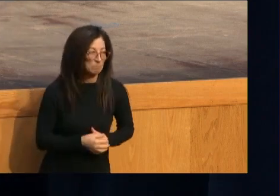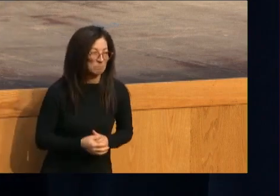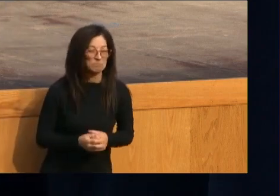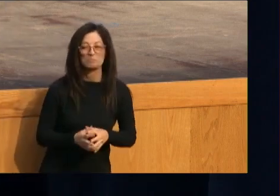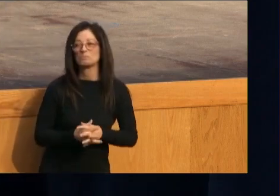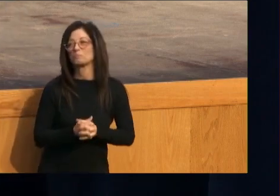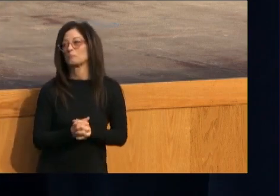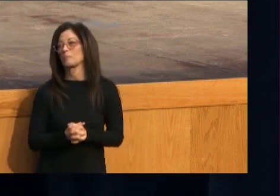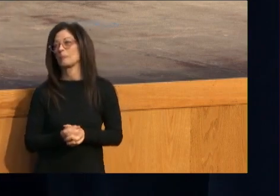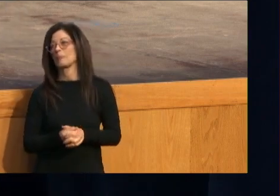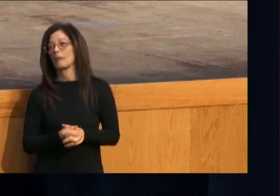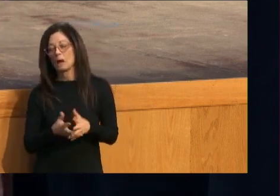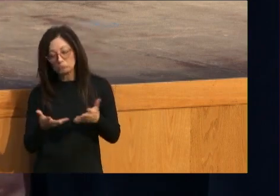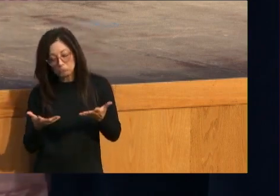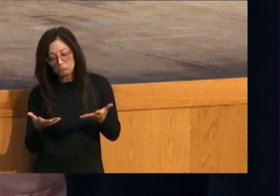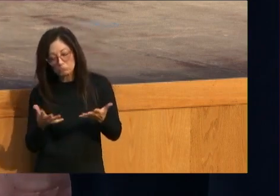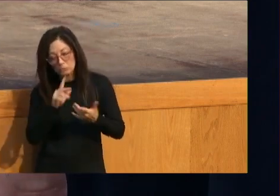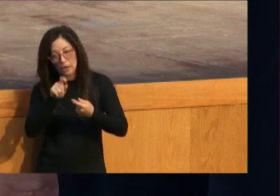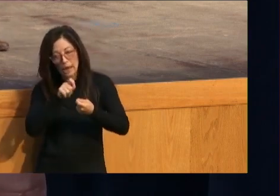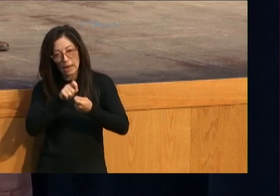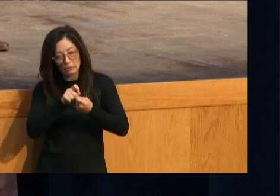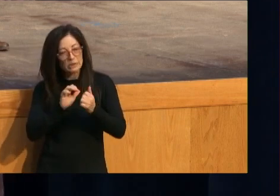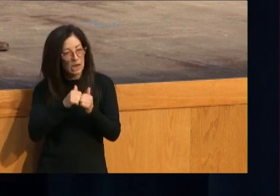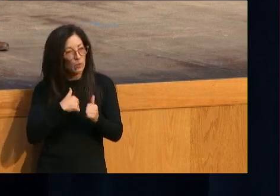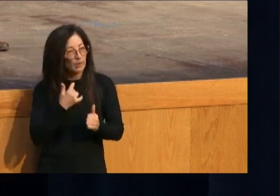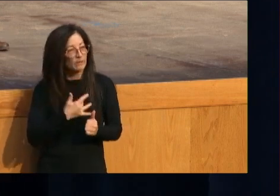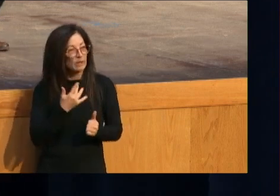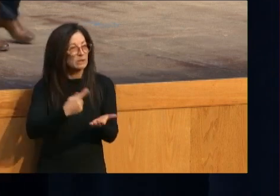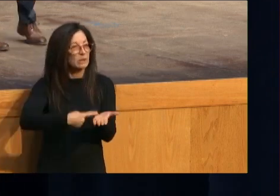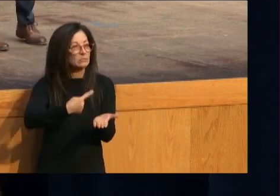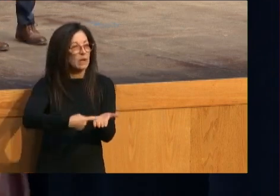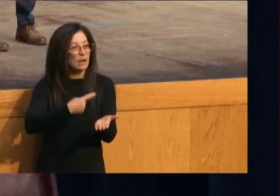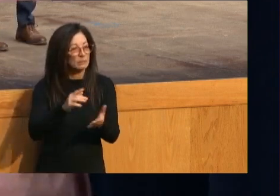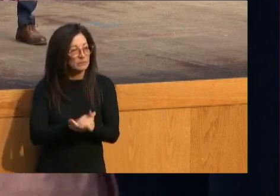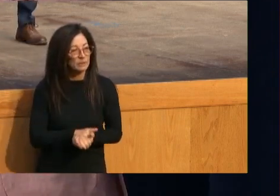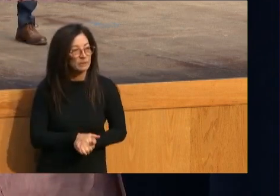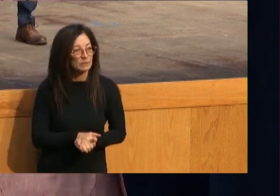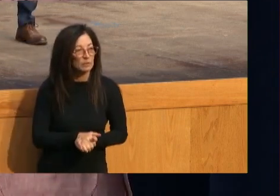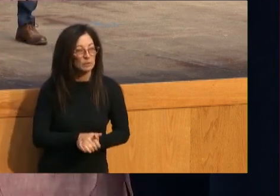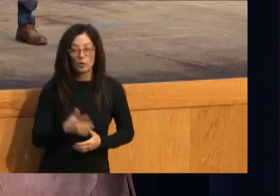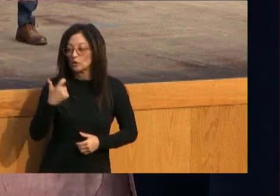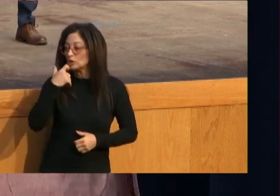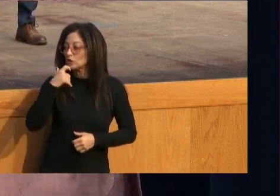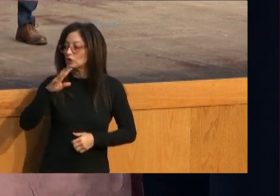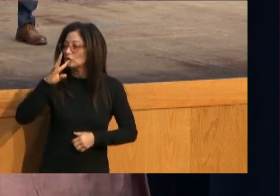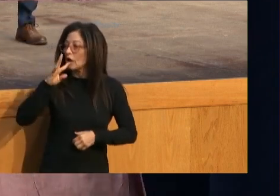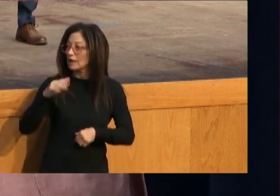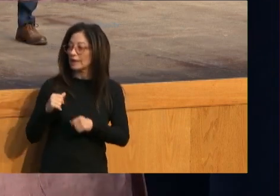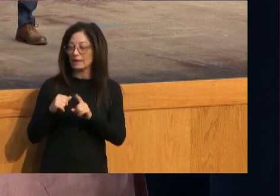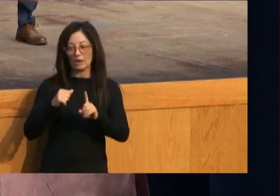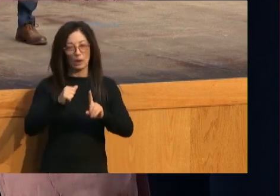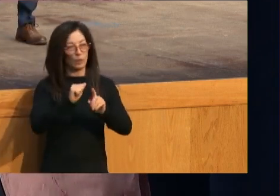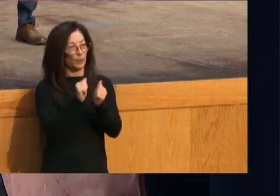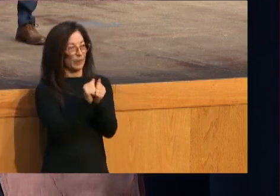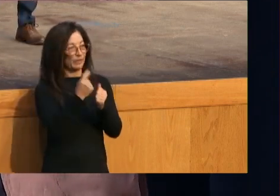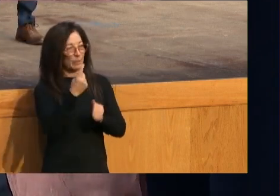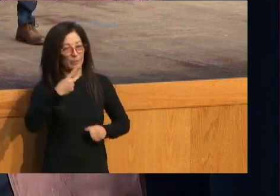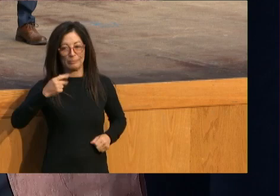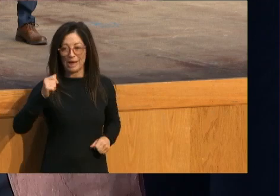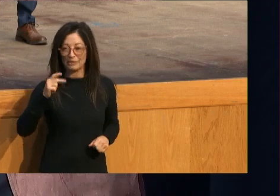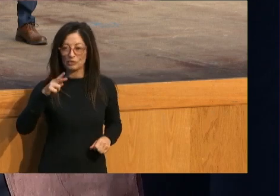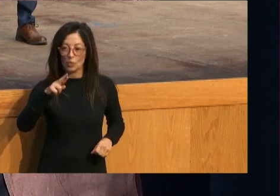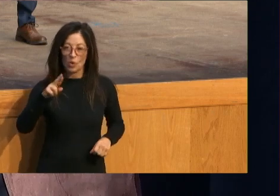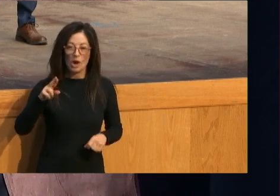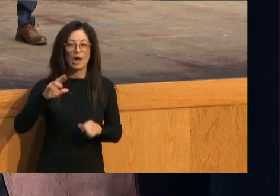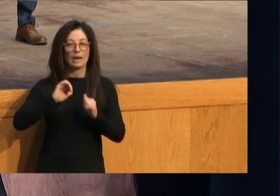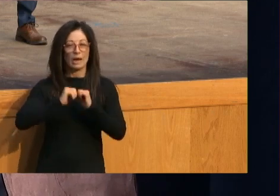And that's pretty accurate. That's about how we feel sometimes. We were just talking with Councilwoman Pastor about the use of